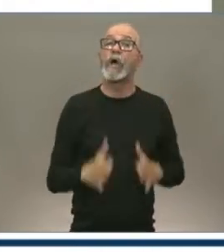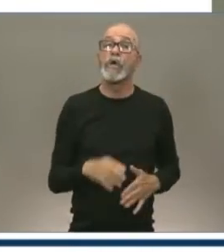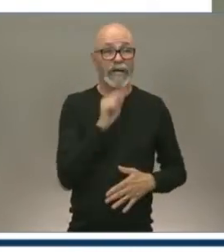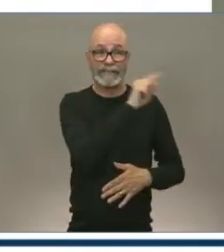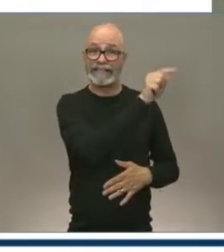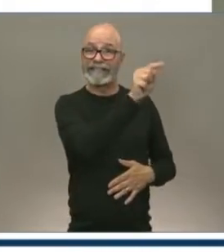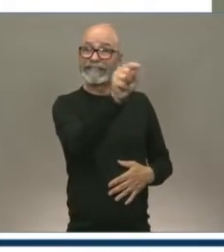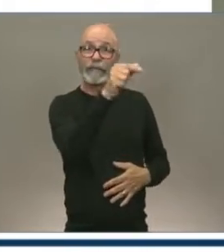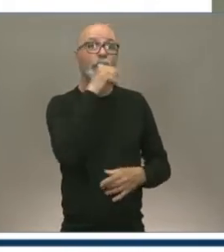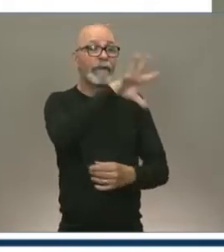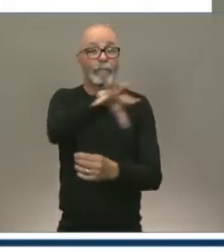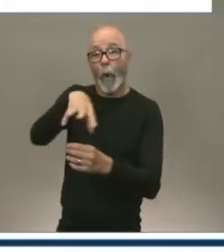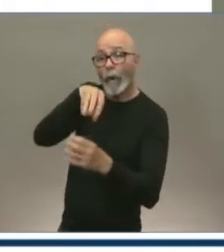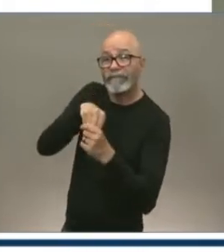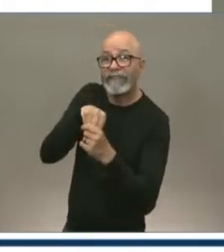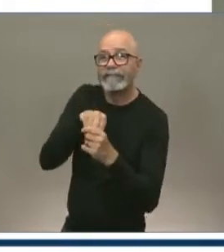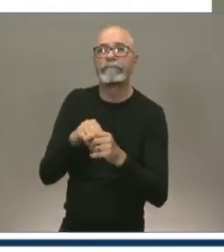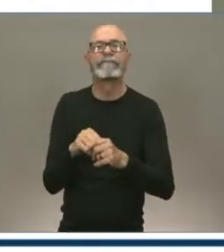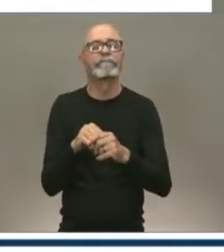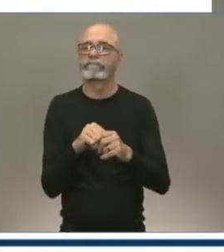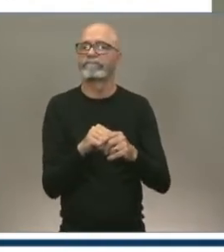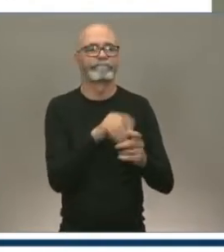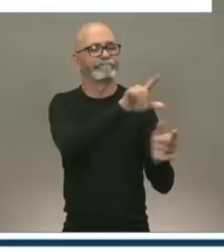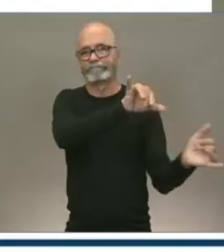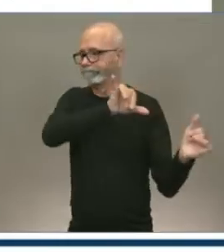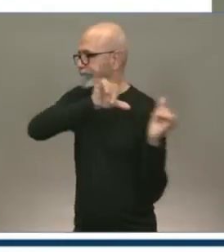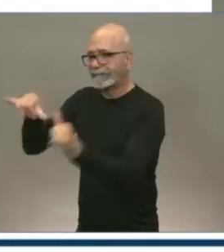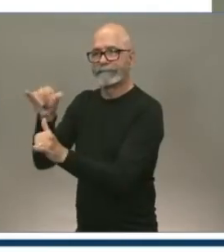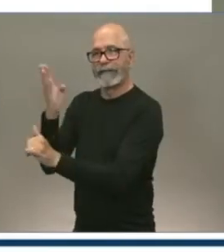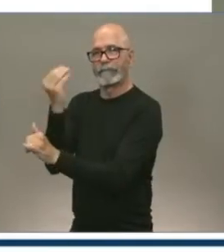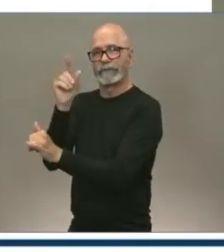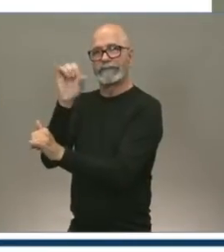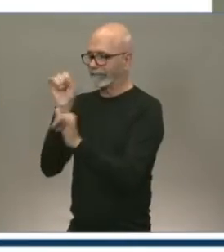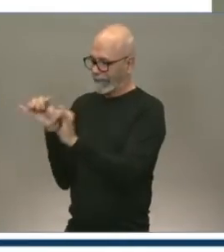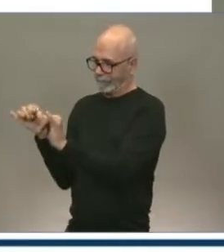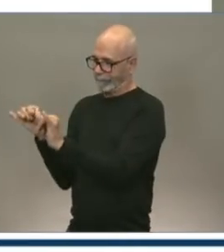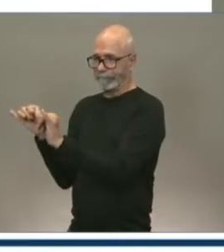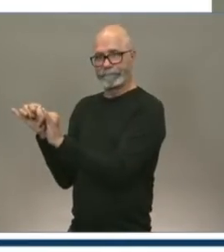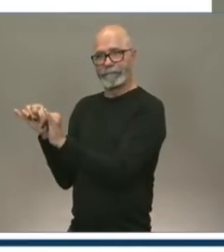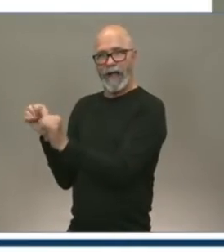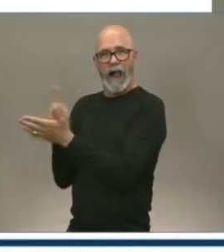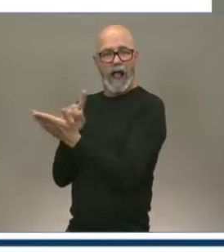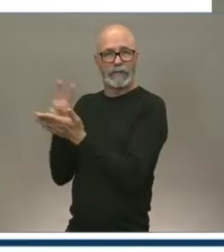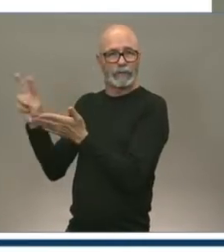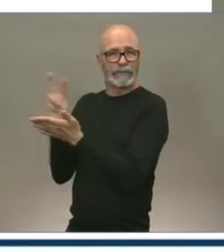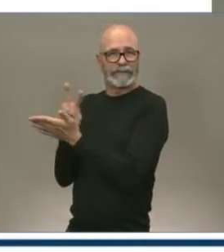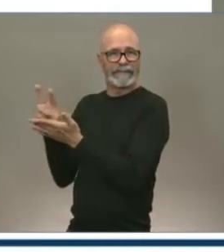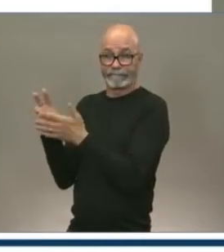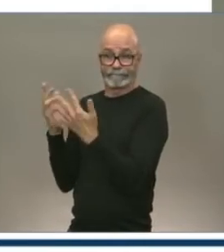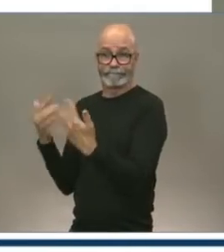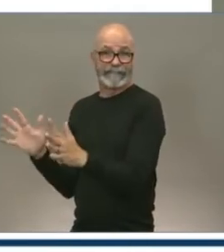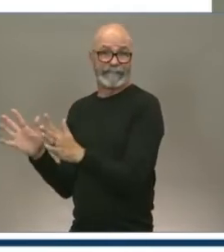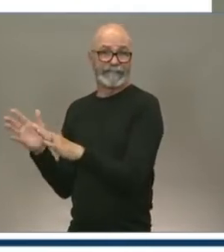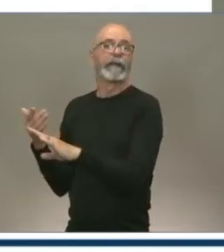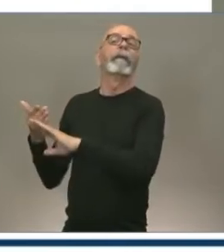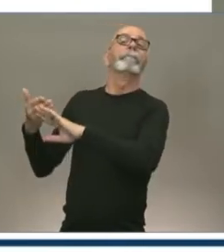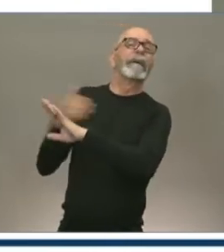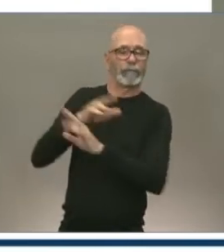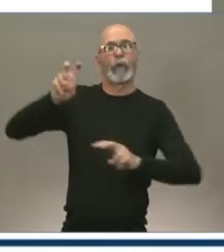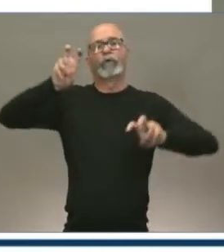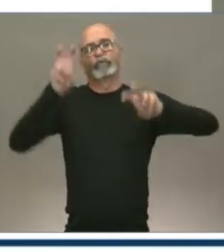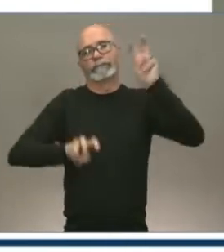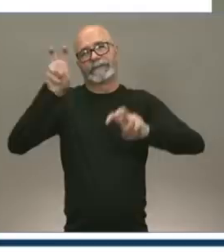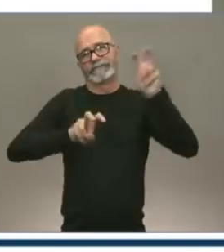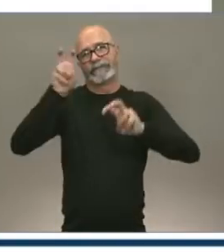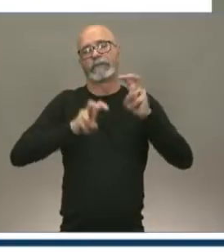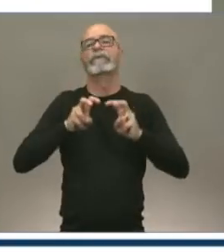event will have to quarantine for 14 days before the tournament. And the Team Canada selection camp starting tomorrow